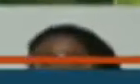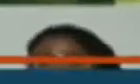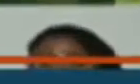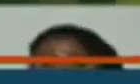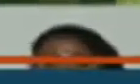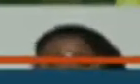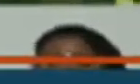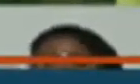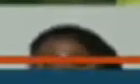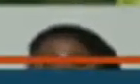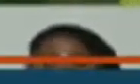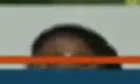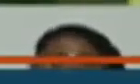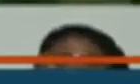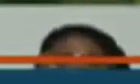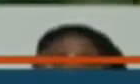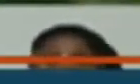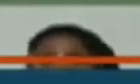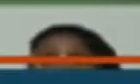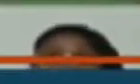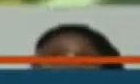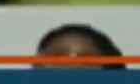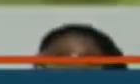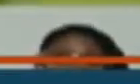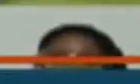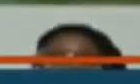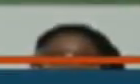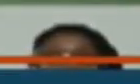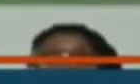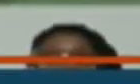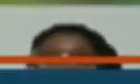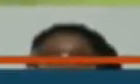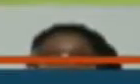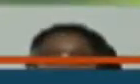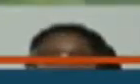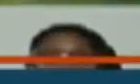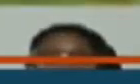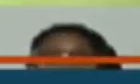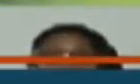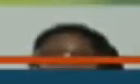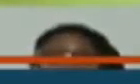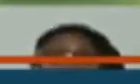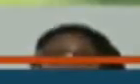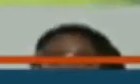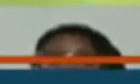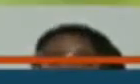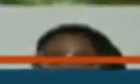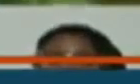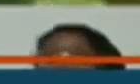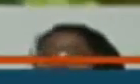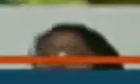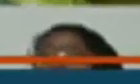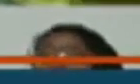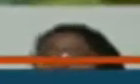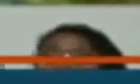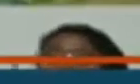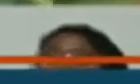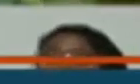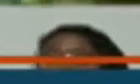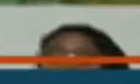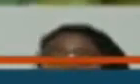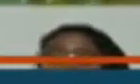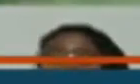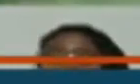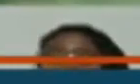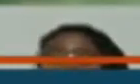The theft of assets abroad, the theft of our oil, the theft of gold there at the Bank of England in London. We